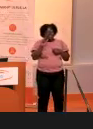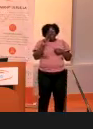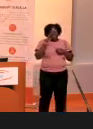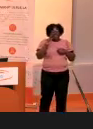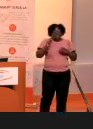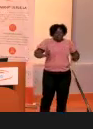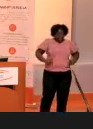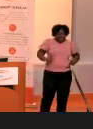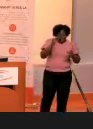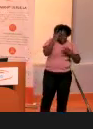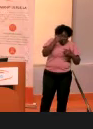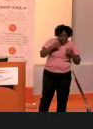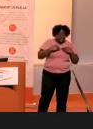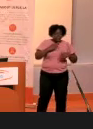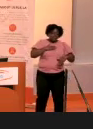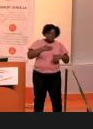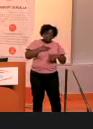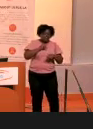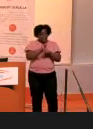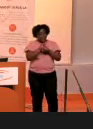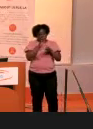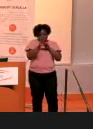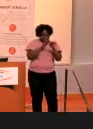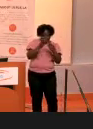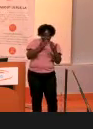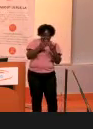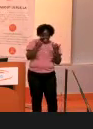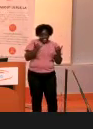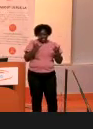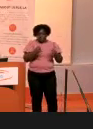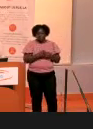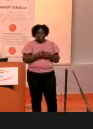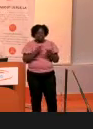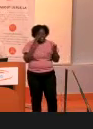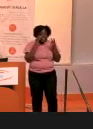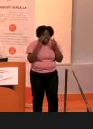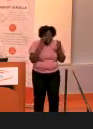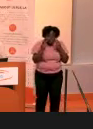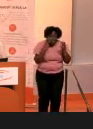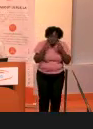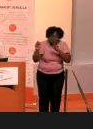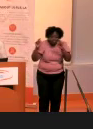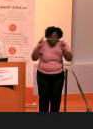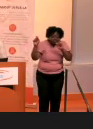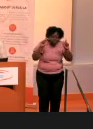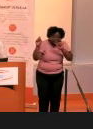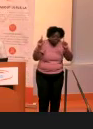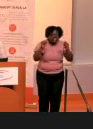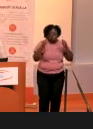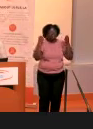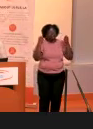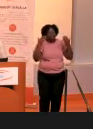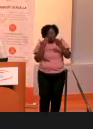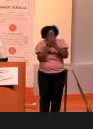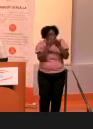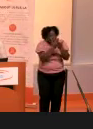pathophysiology. So it makes my job really easy. As you saw, there's a lot of exciting approved and upcoming